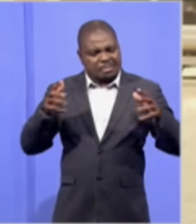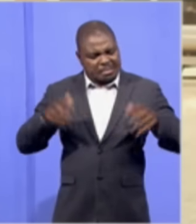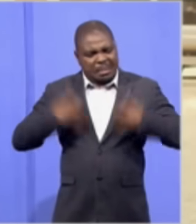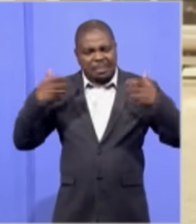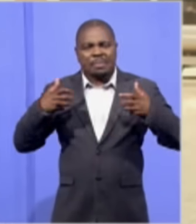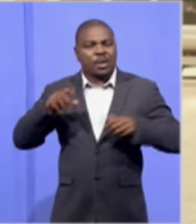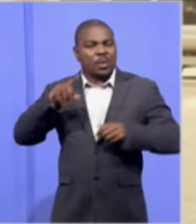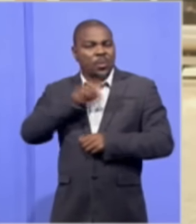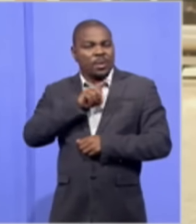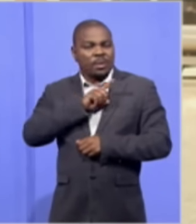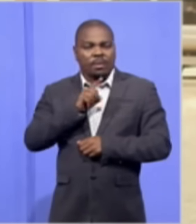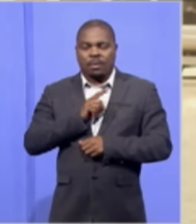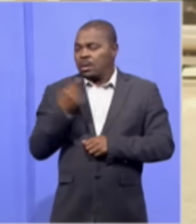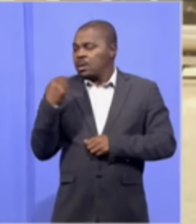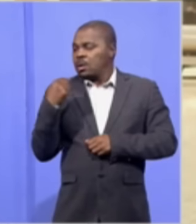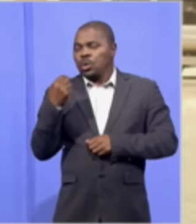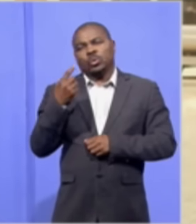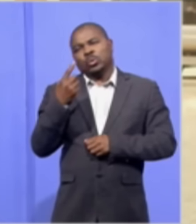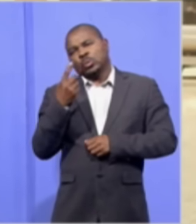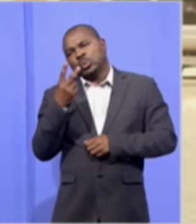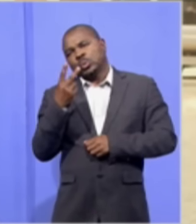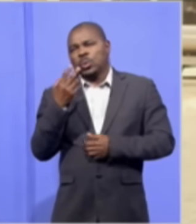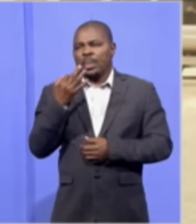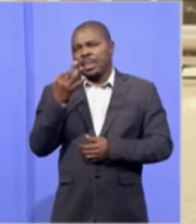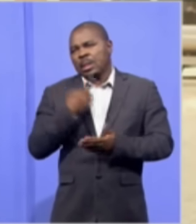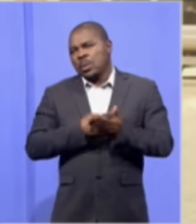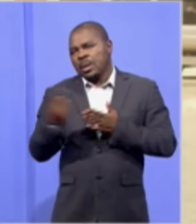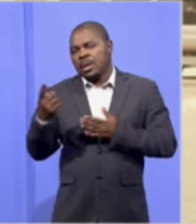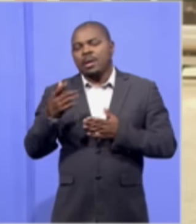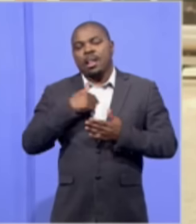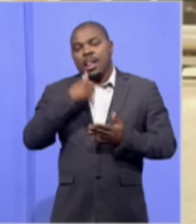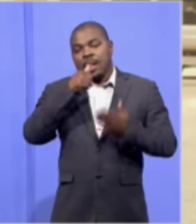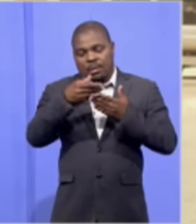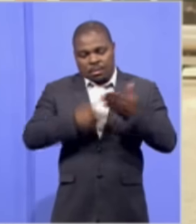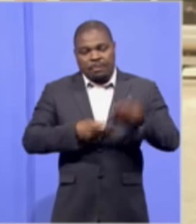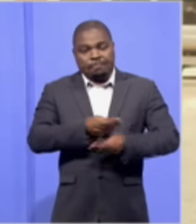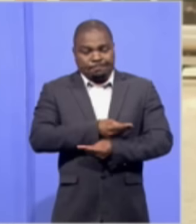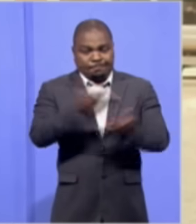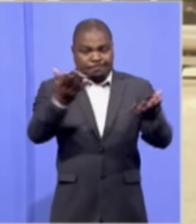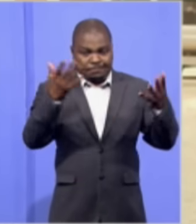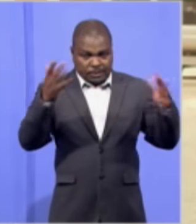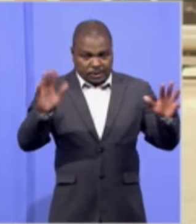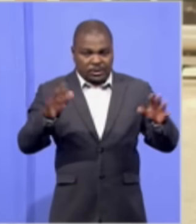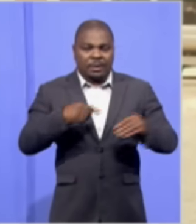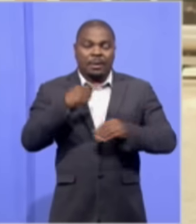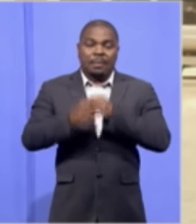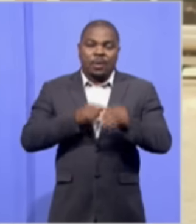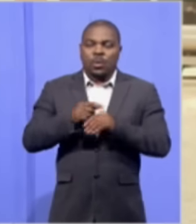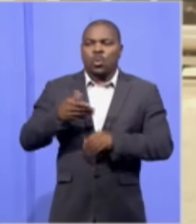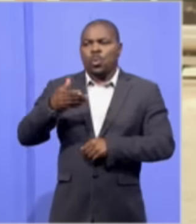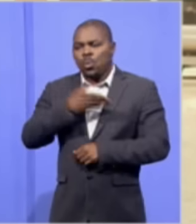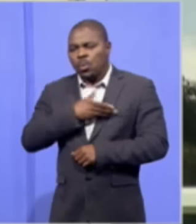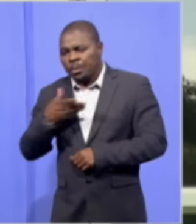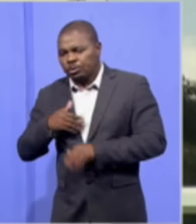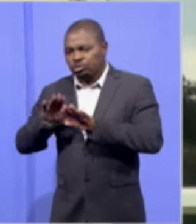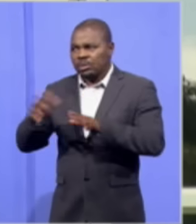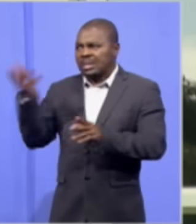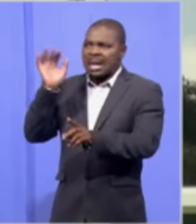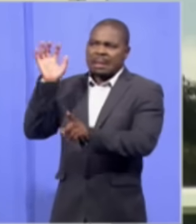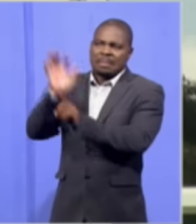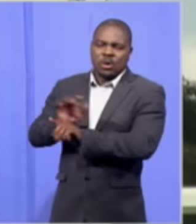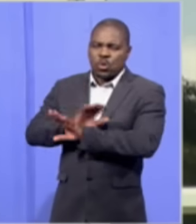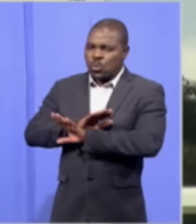baka la gore mo bekeng tše pedi tše tharo tša go feta re ntšhitše lengwalo la go bolela ka ditiragalo tše mo basadi le bana ba hlaselwa kgoro